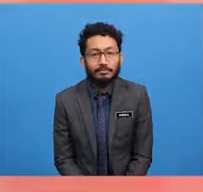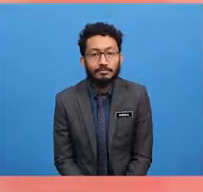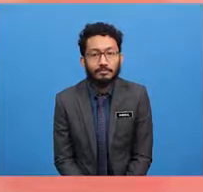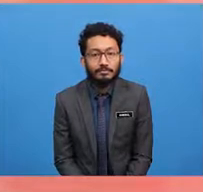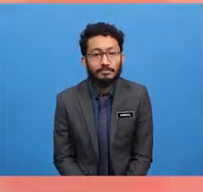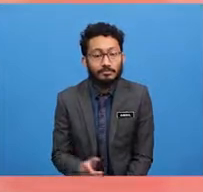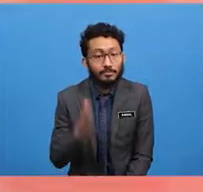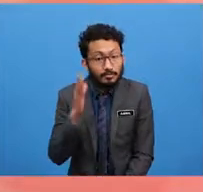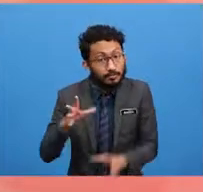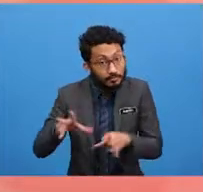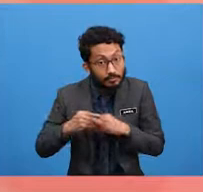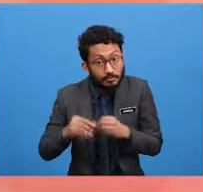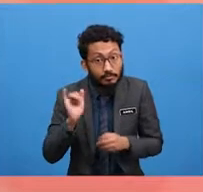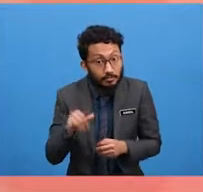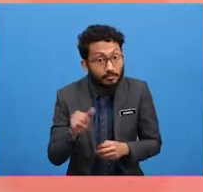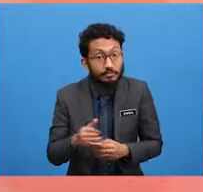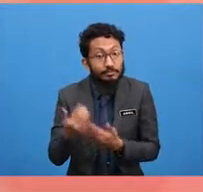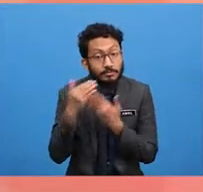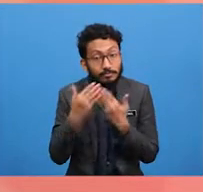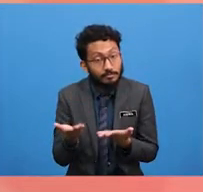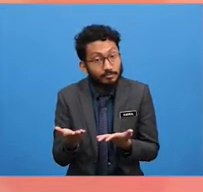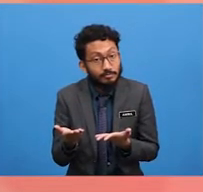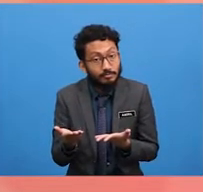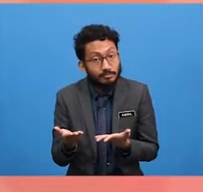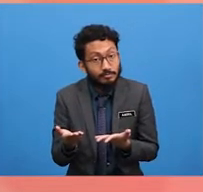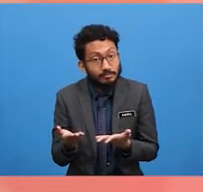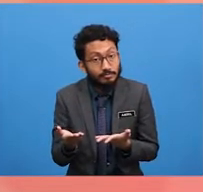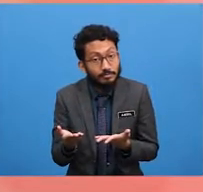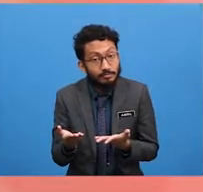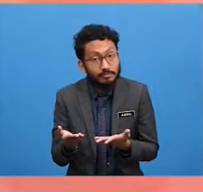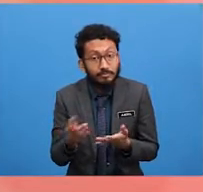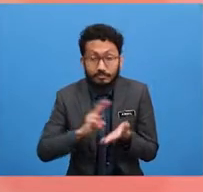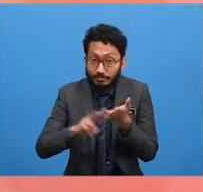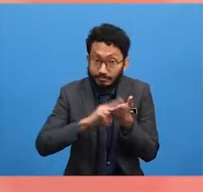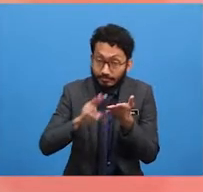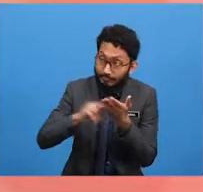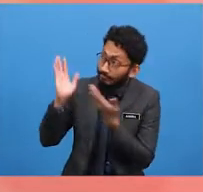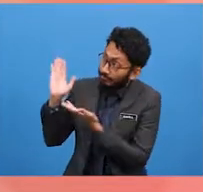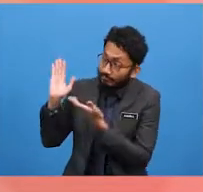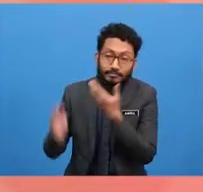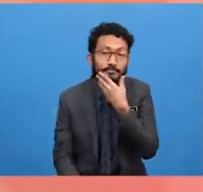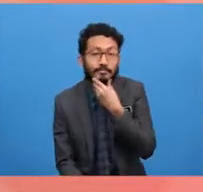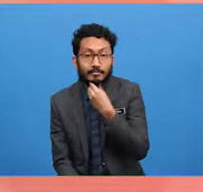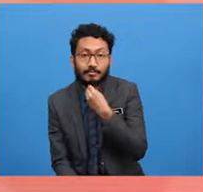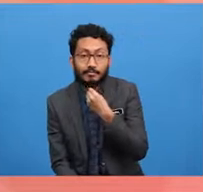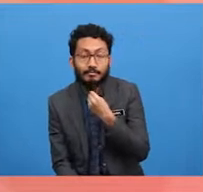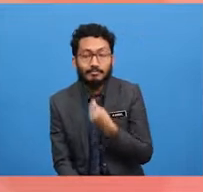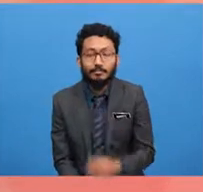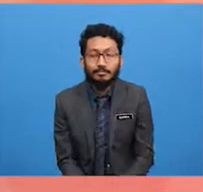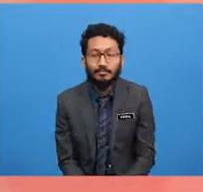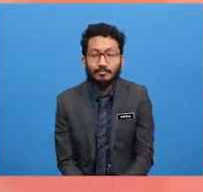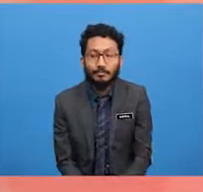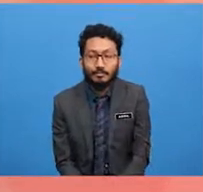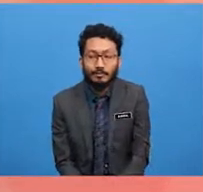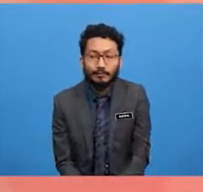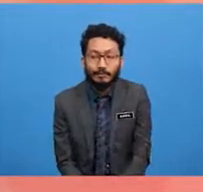So yes, thank you. I have some ideas about things we can do while you are